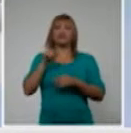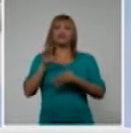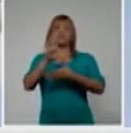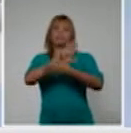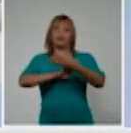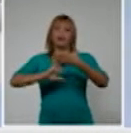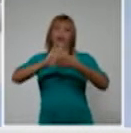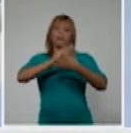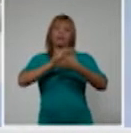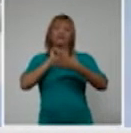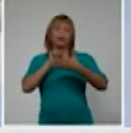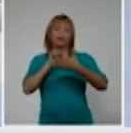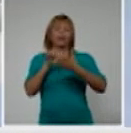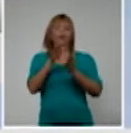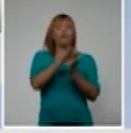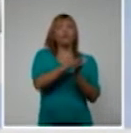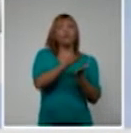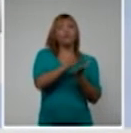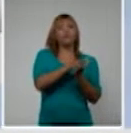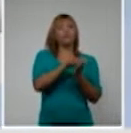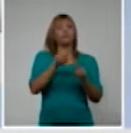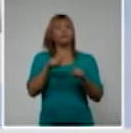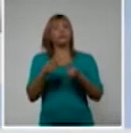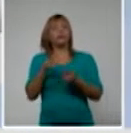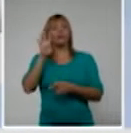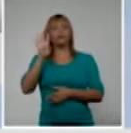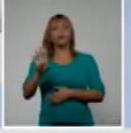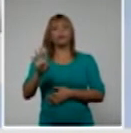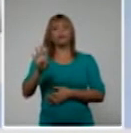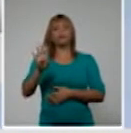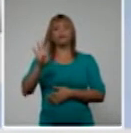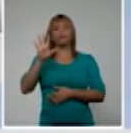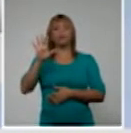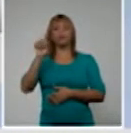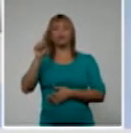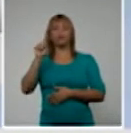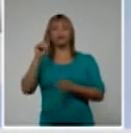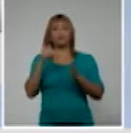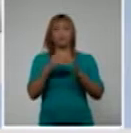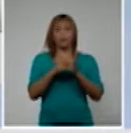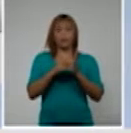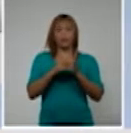5,759,000 confirmed cases, Brazil, with